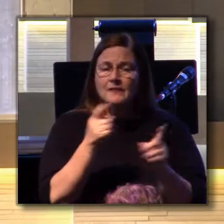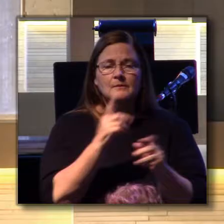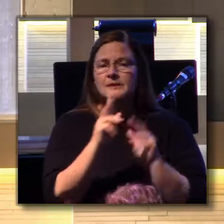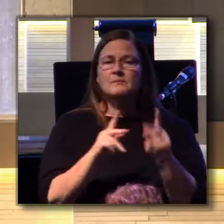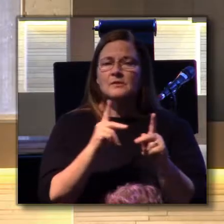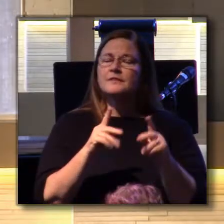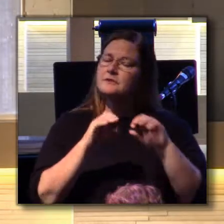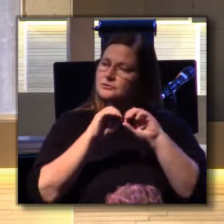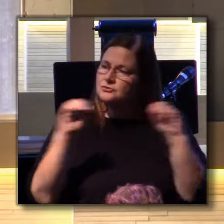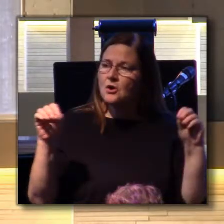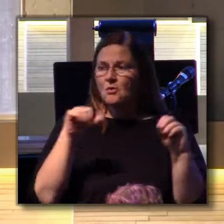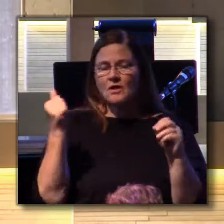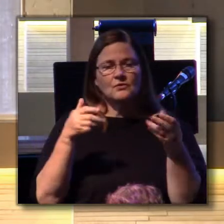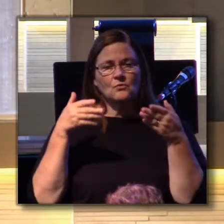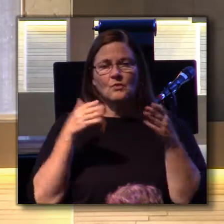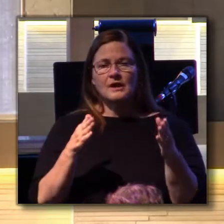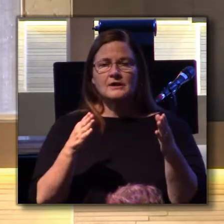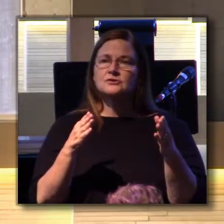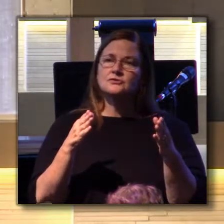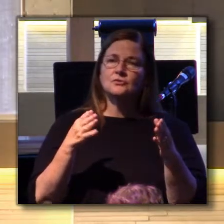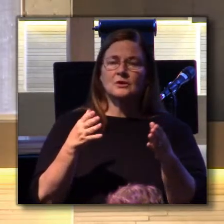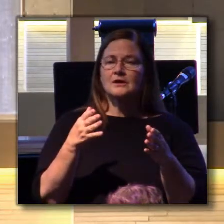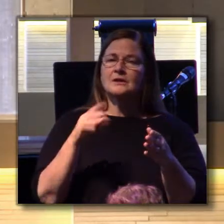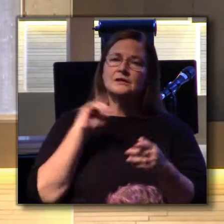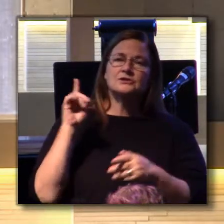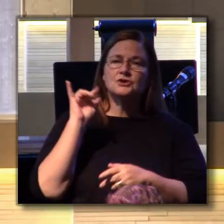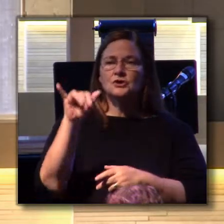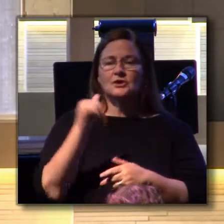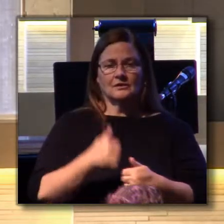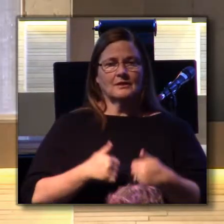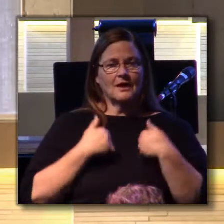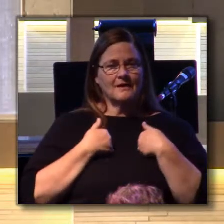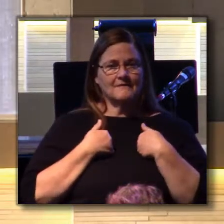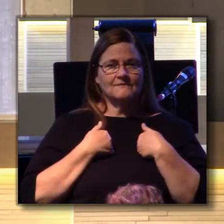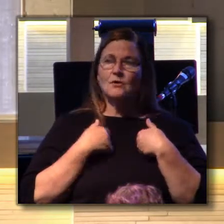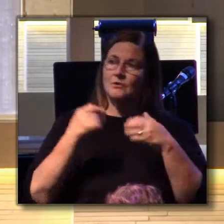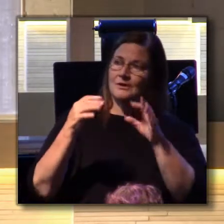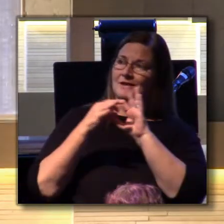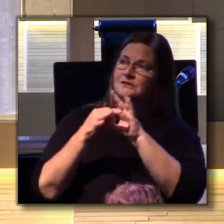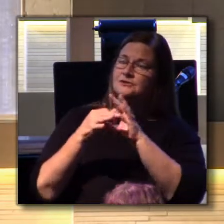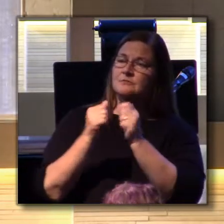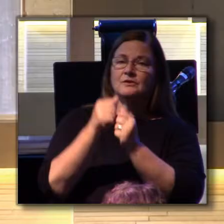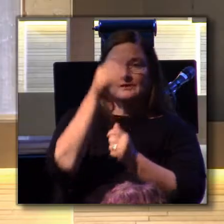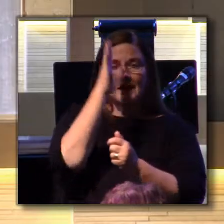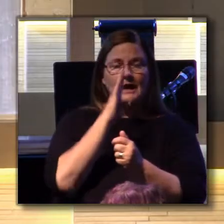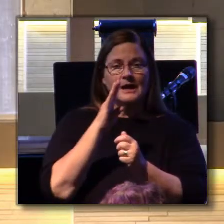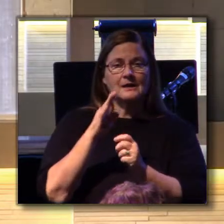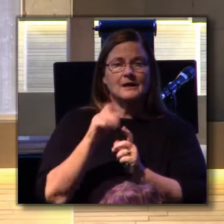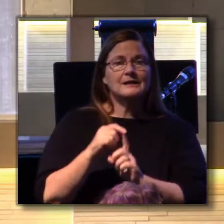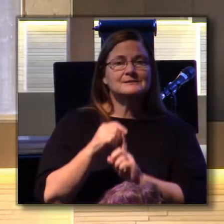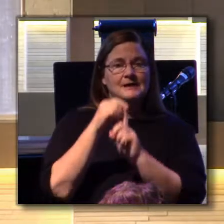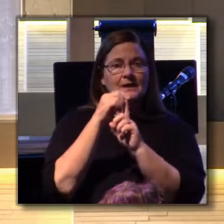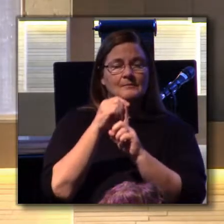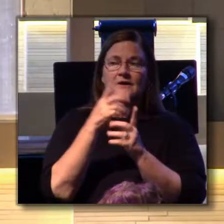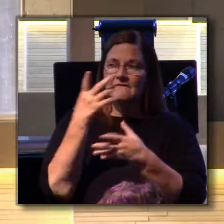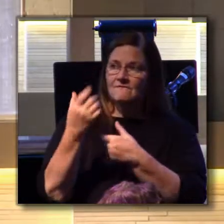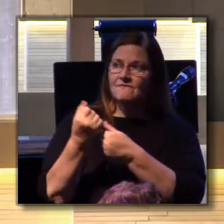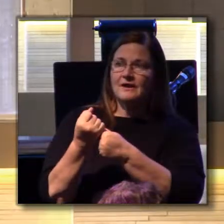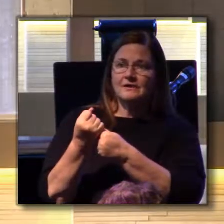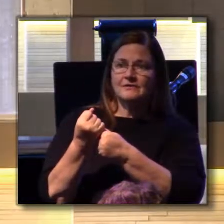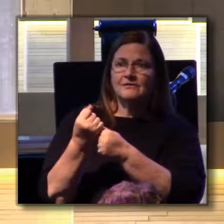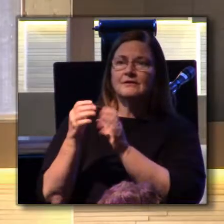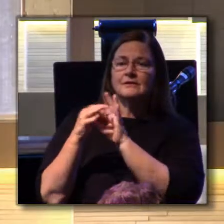life, there is no other way to a relationship with God apart from faith in Messiah